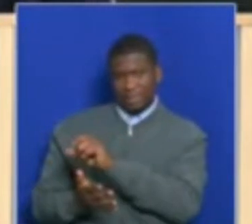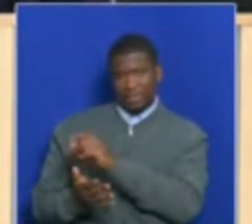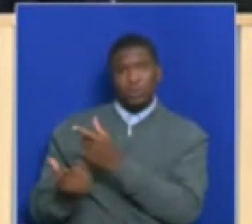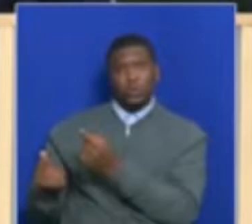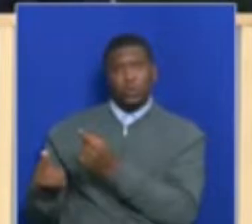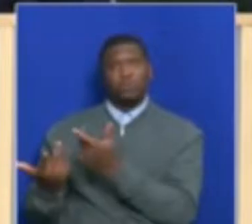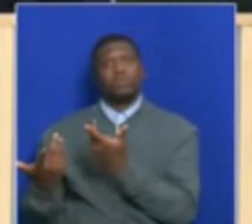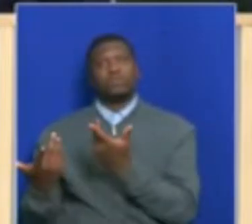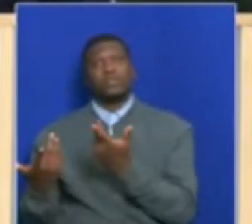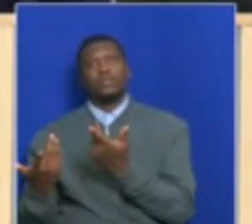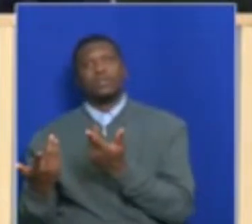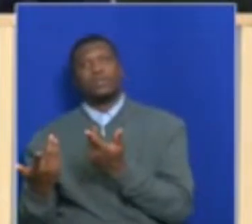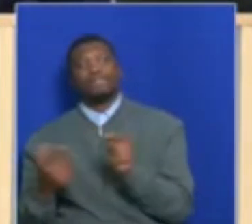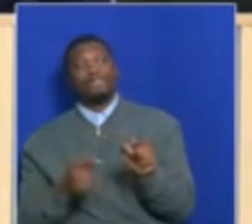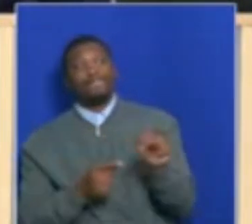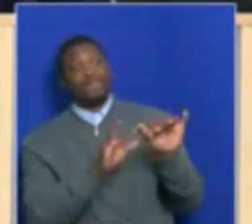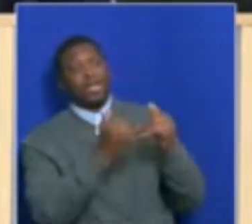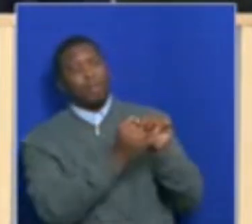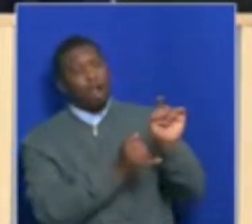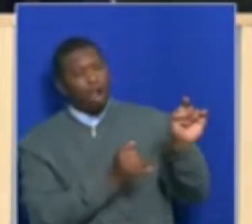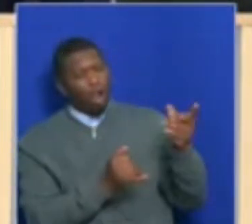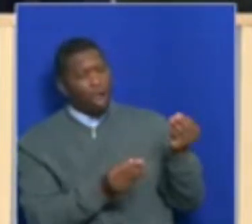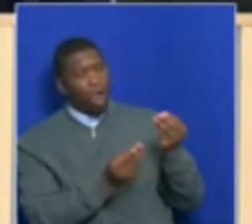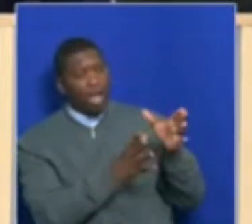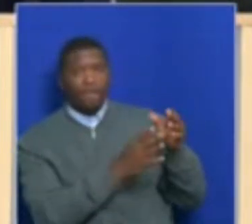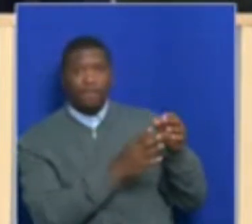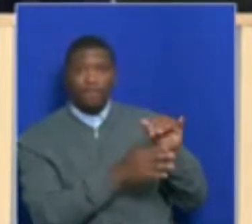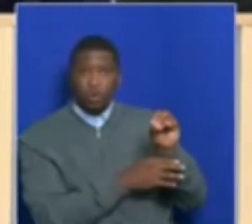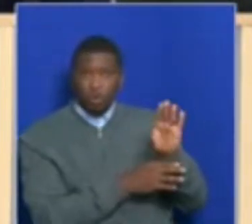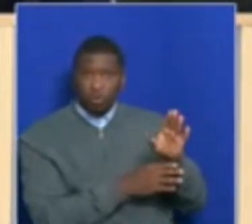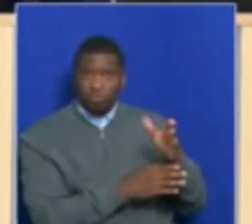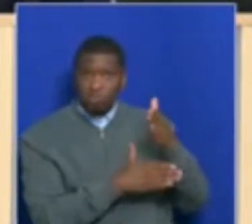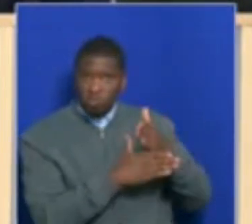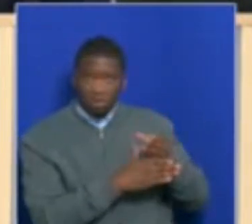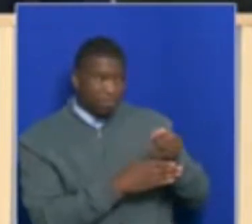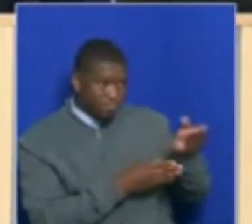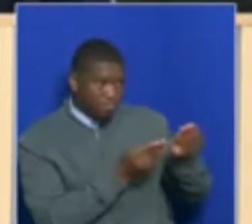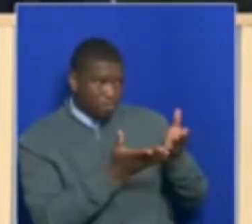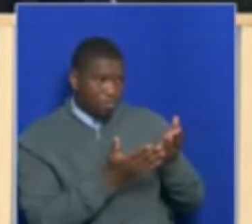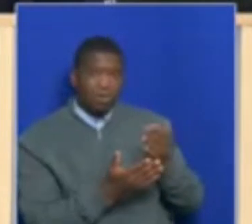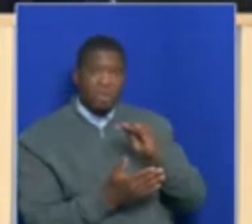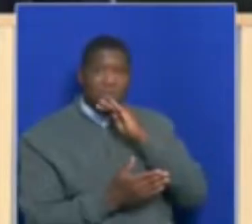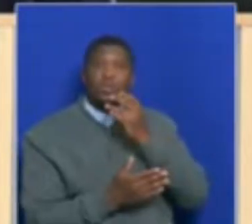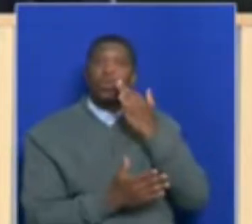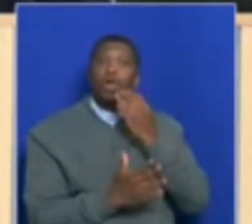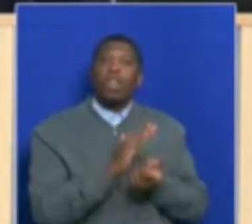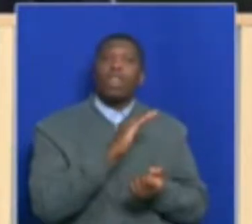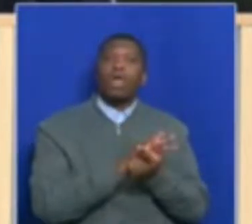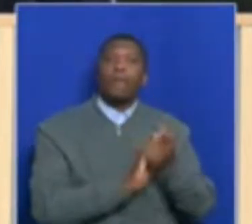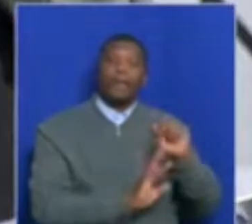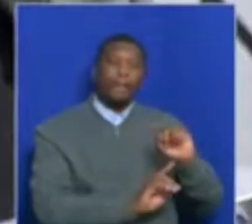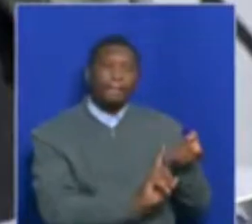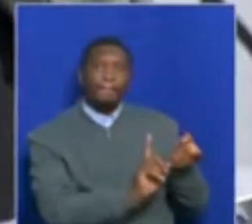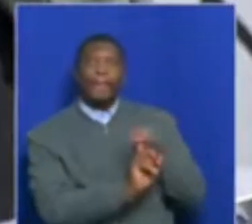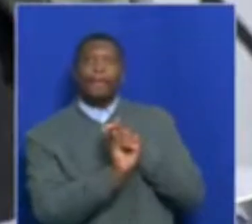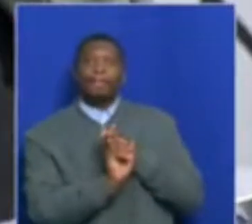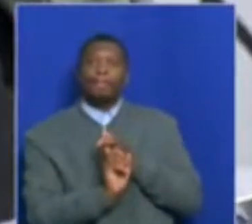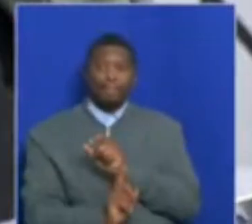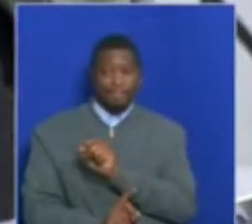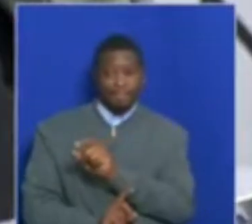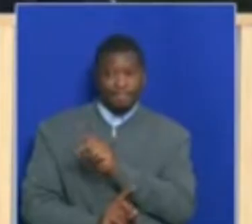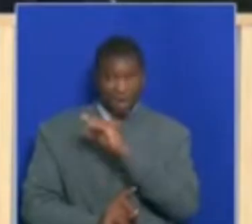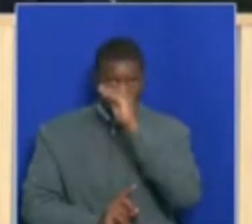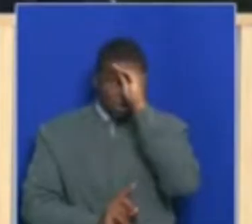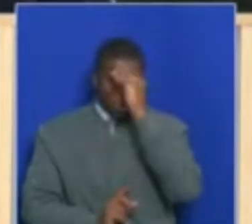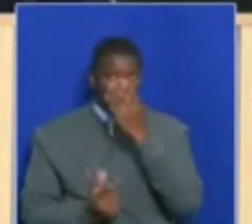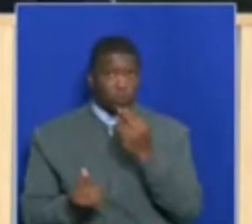an accident, they are told that there's an accident scene and their preferred tow truck business